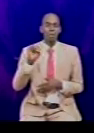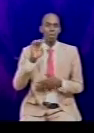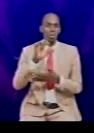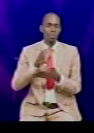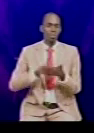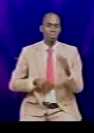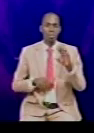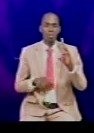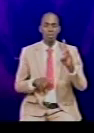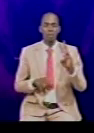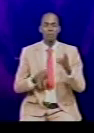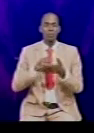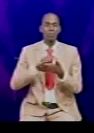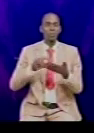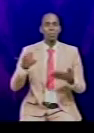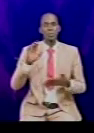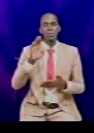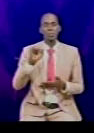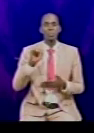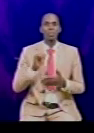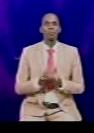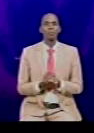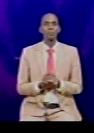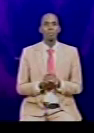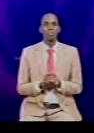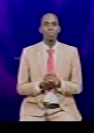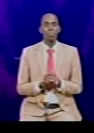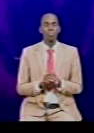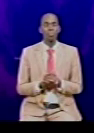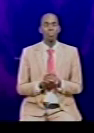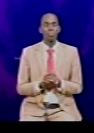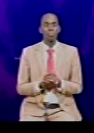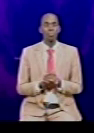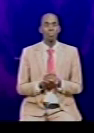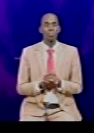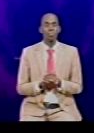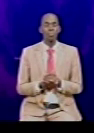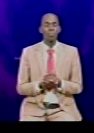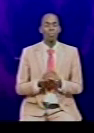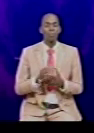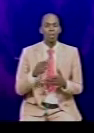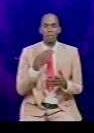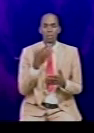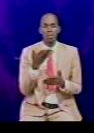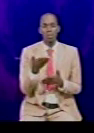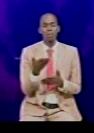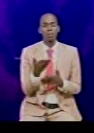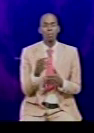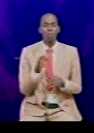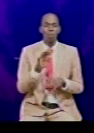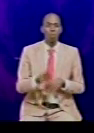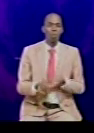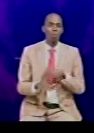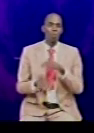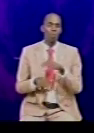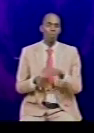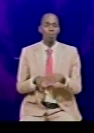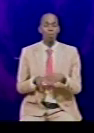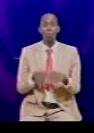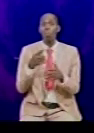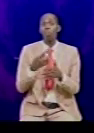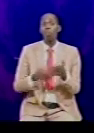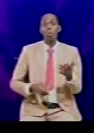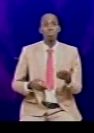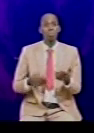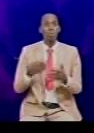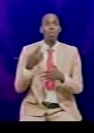of Romans chapter 6 from verse 15 down to 18. "What then? Shall we